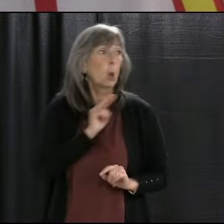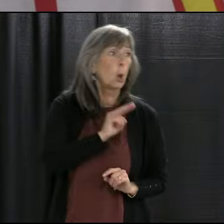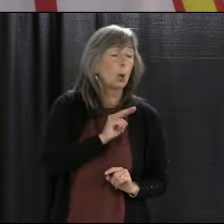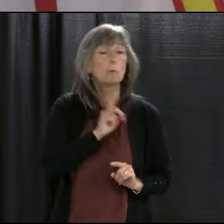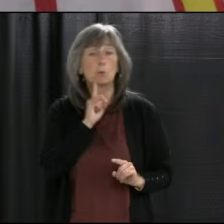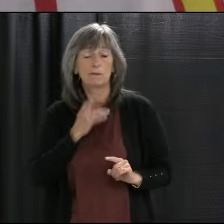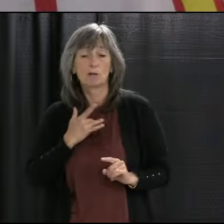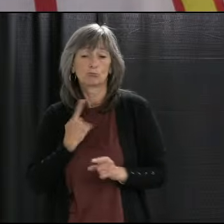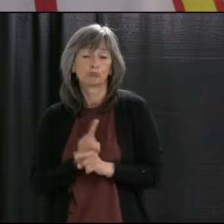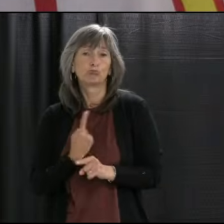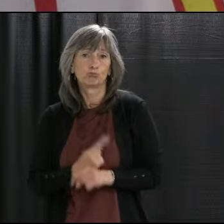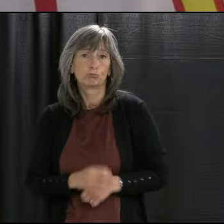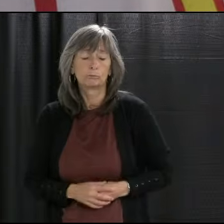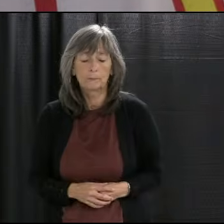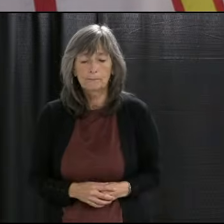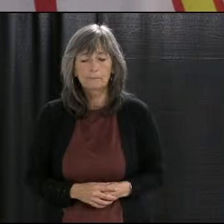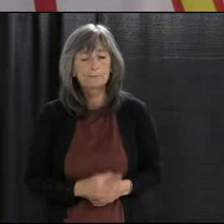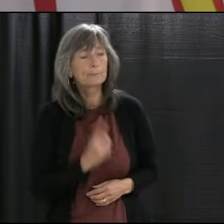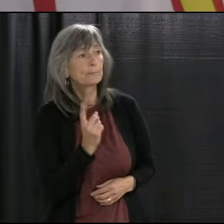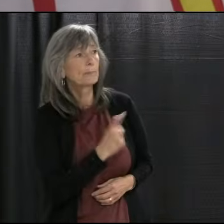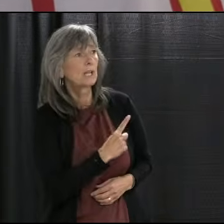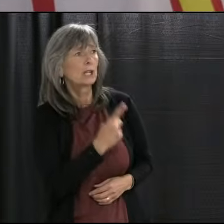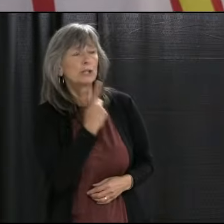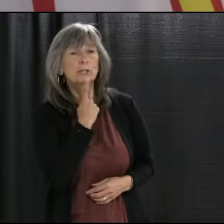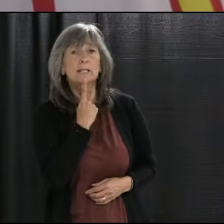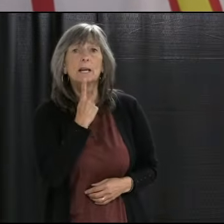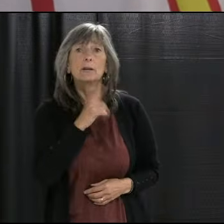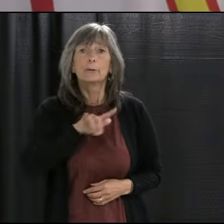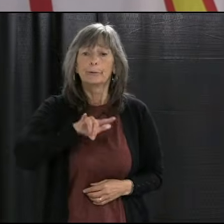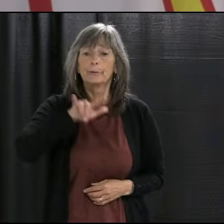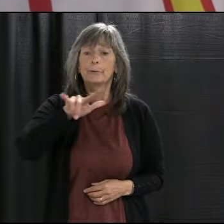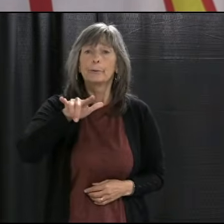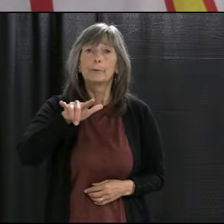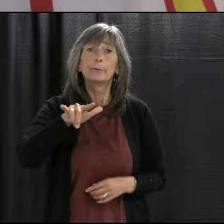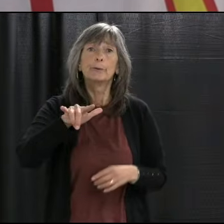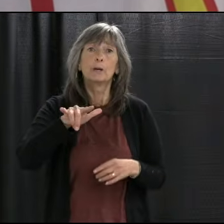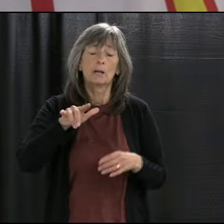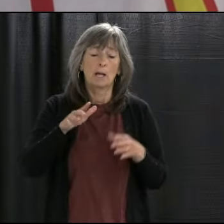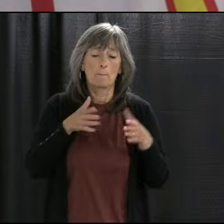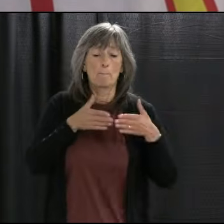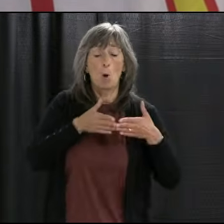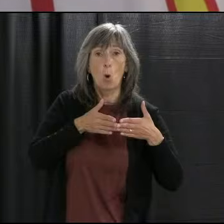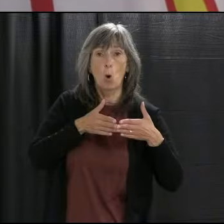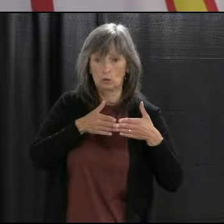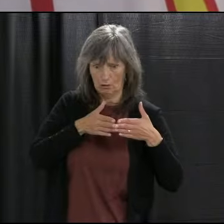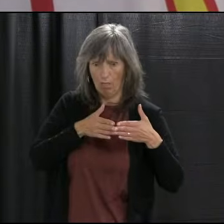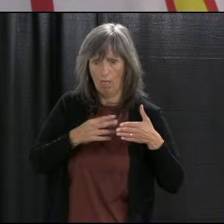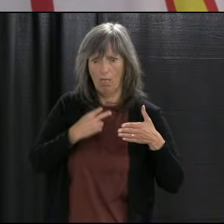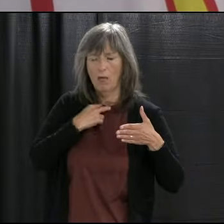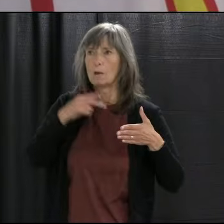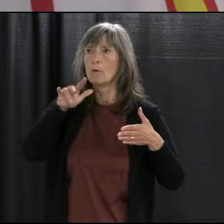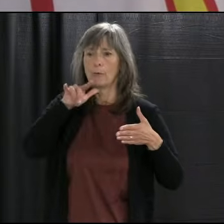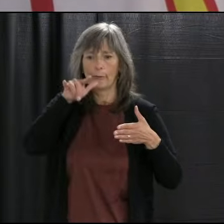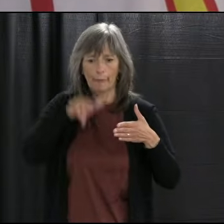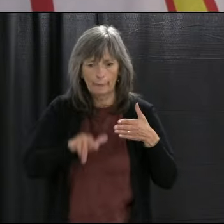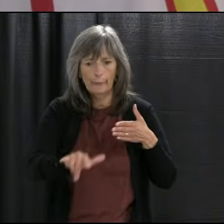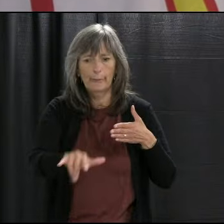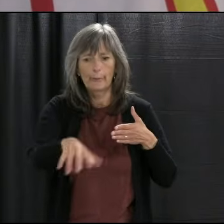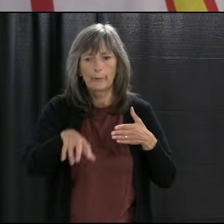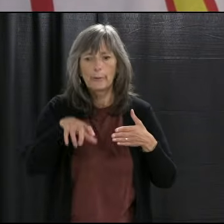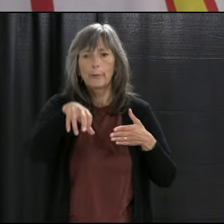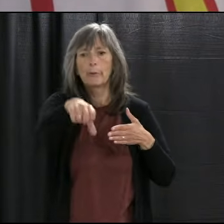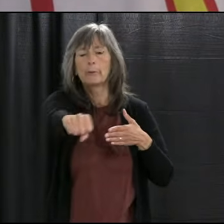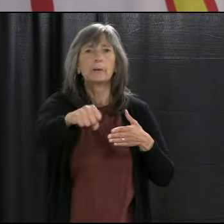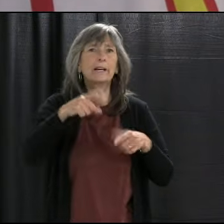punishment. You mentioned the watercraft that were potentially blocking water bombers. Are there any fines or